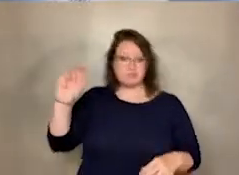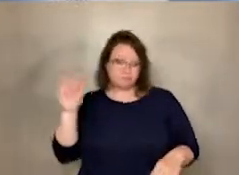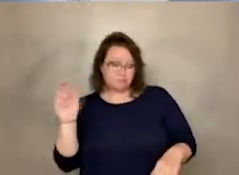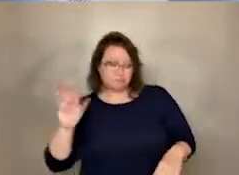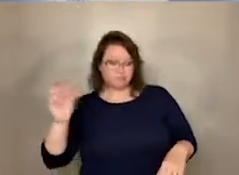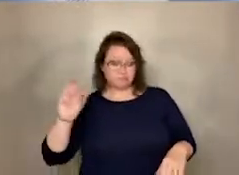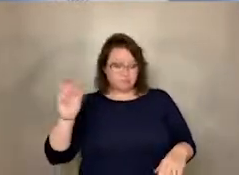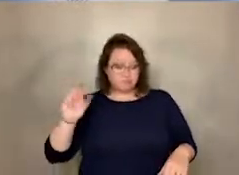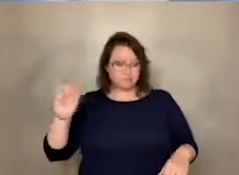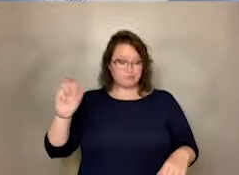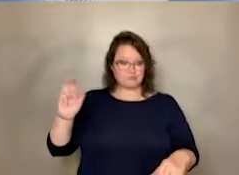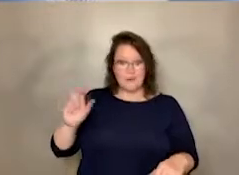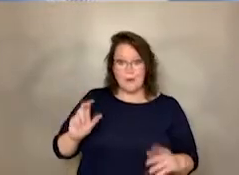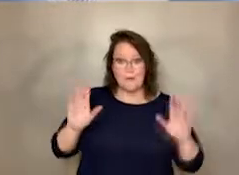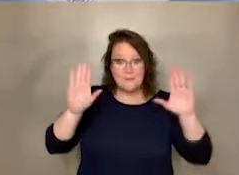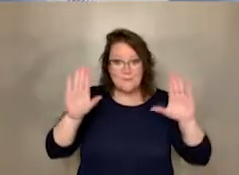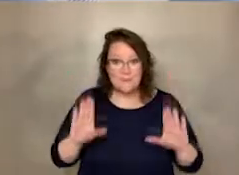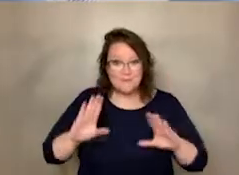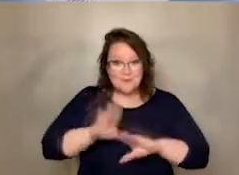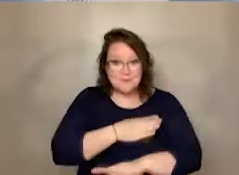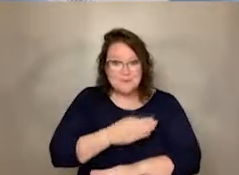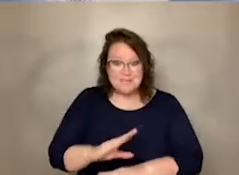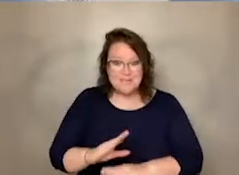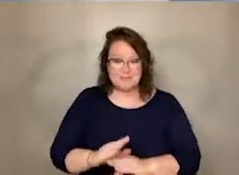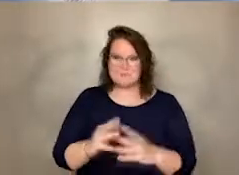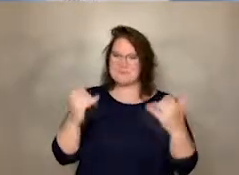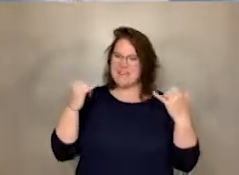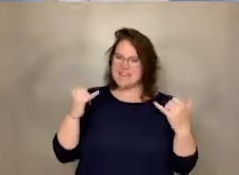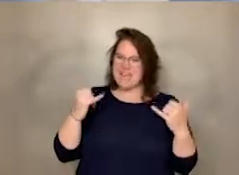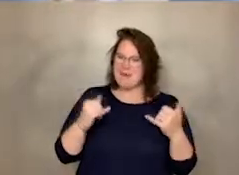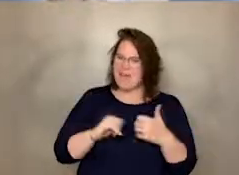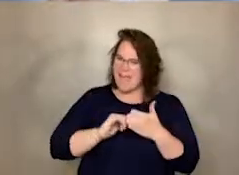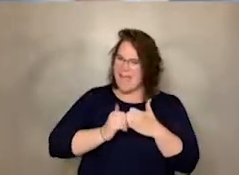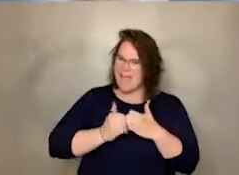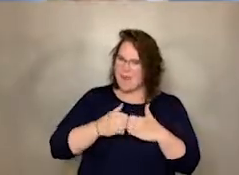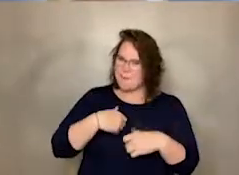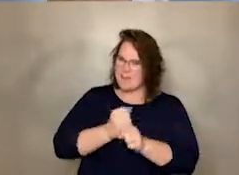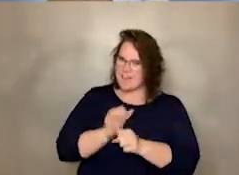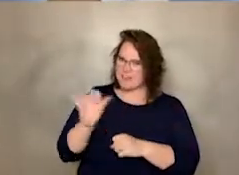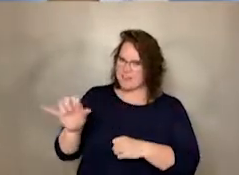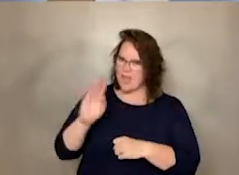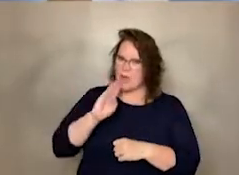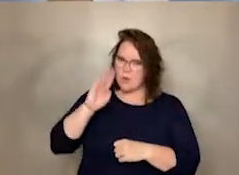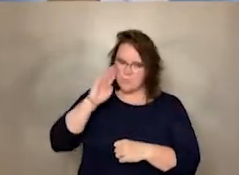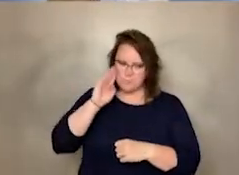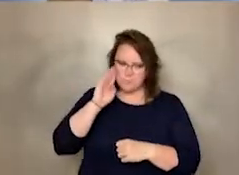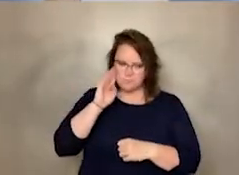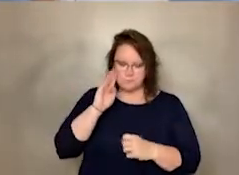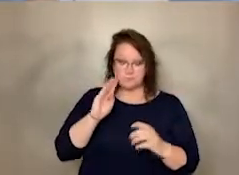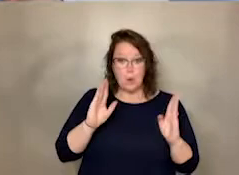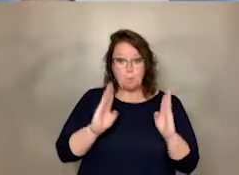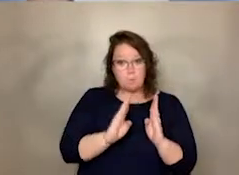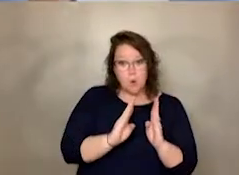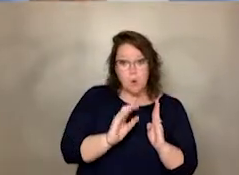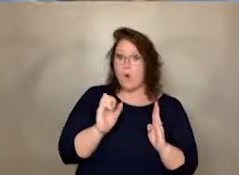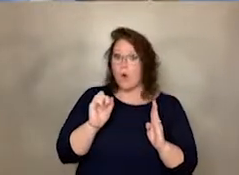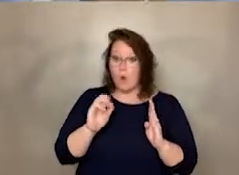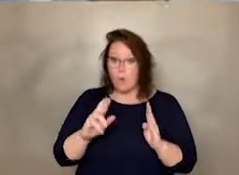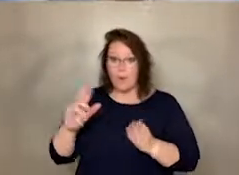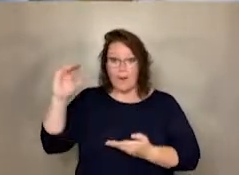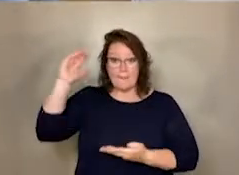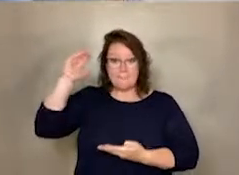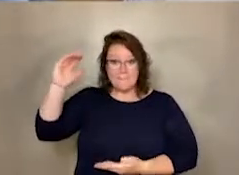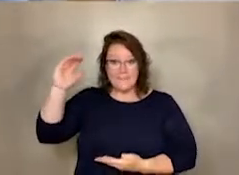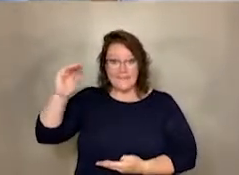Oh, that's some wonderful music. Let's talk about how you can make it. All right. So you can make little shakers, or you can make